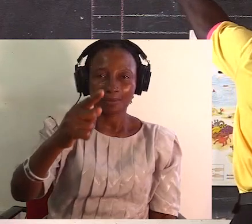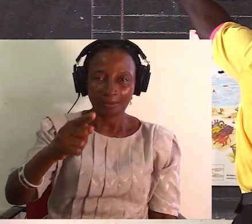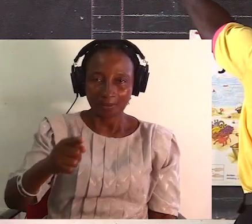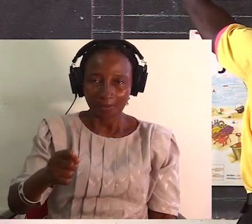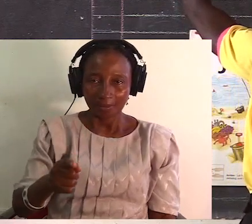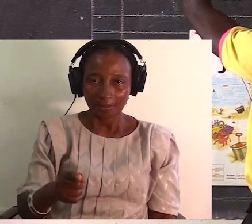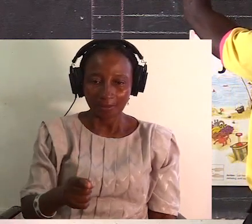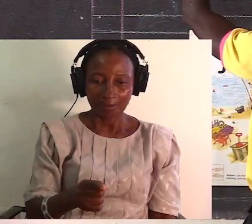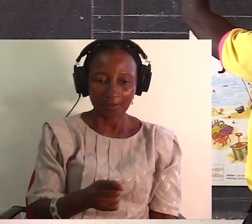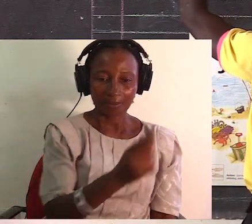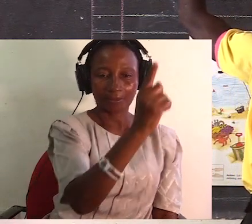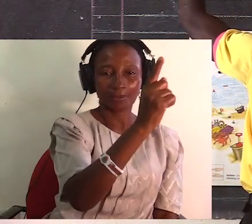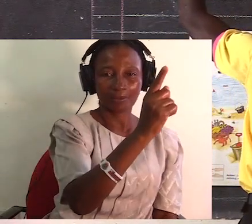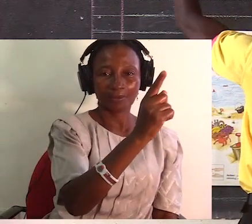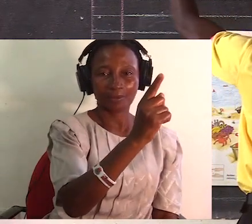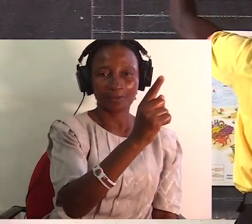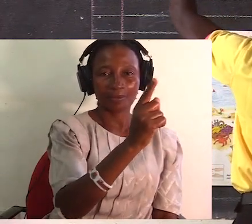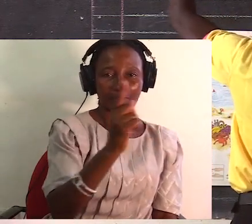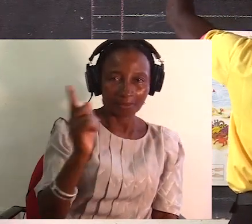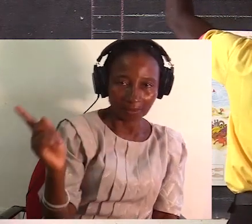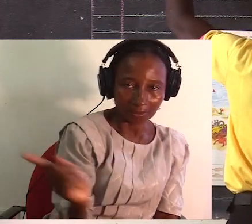Curly down, curve,